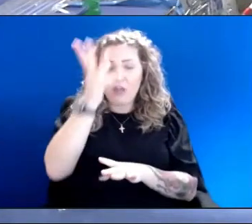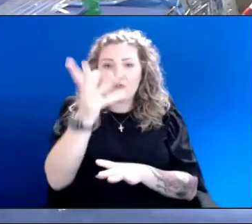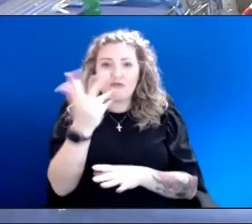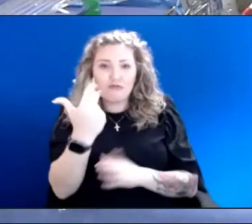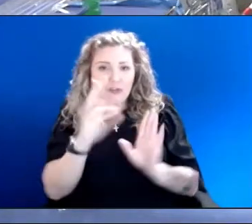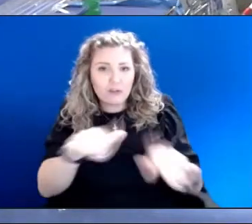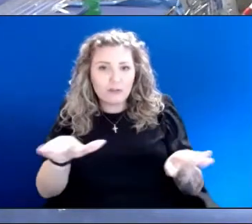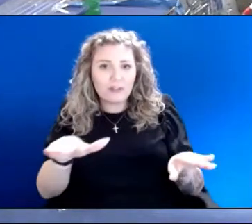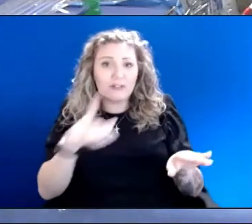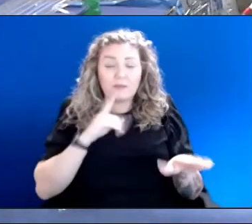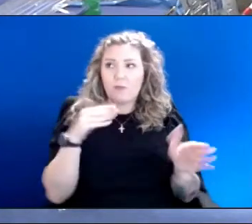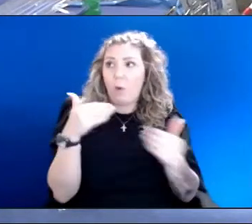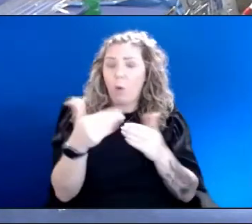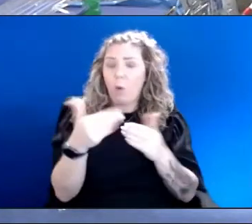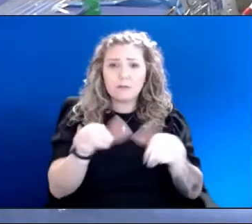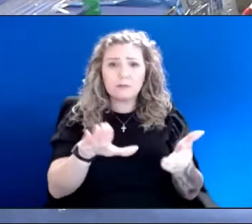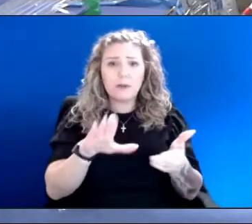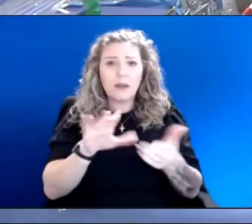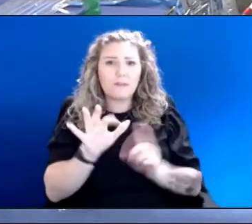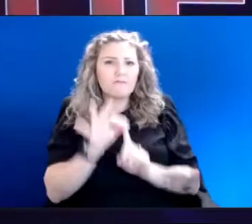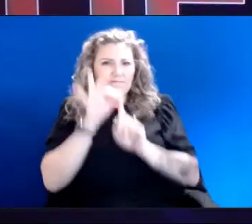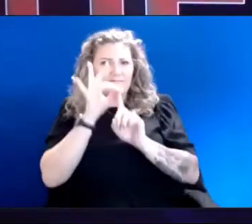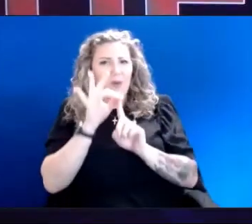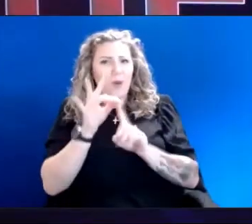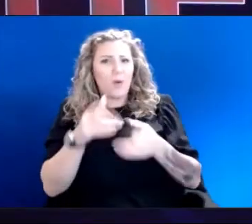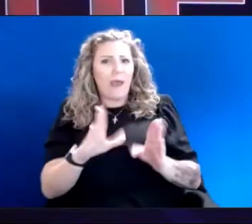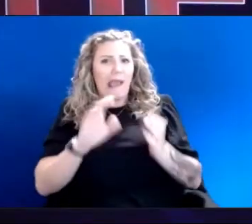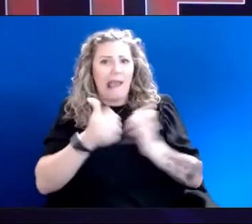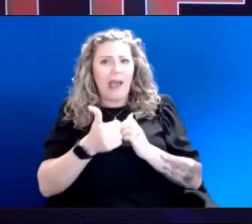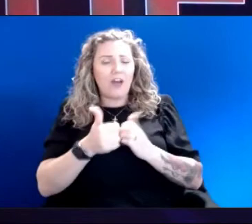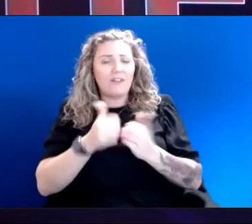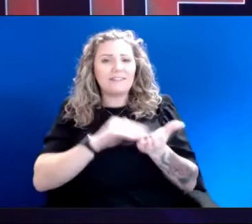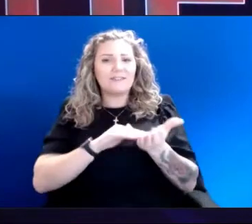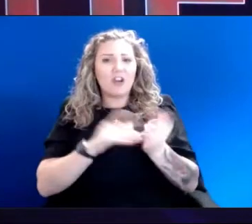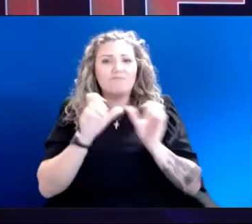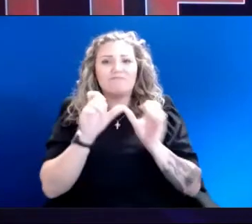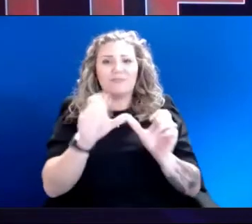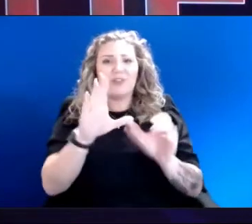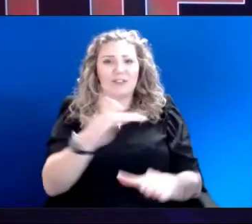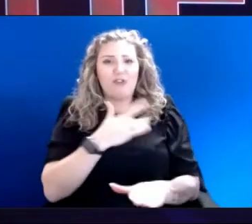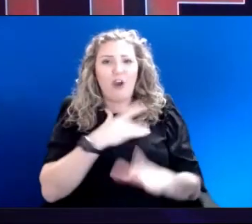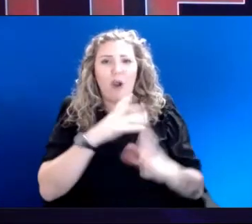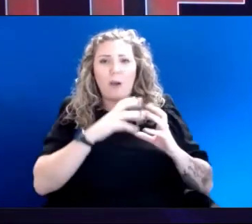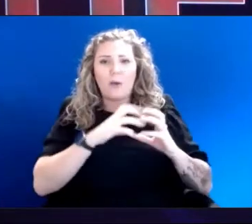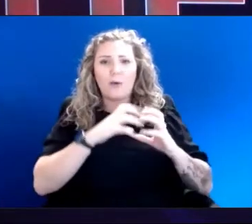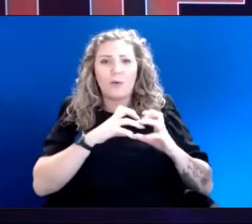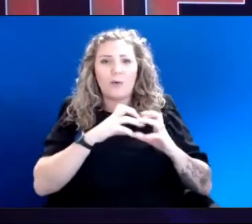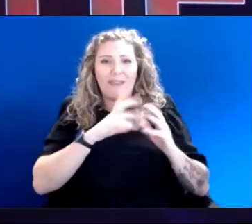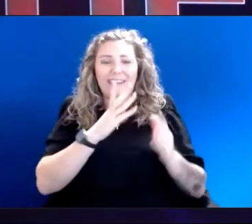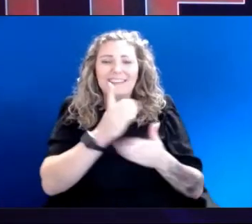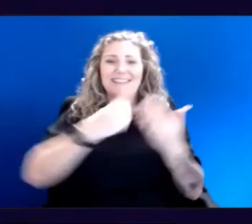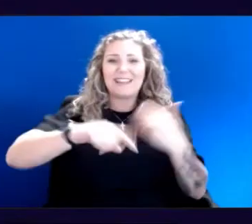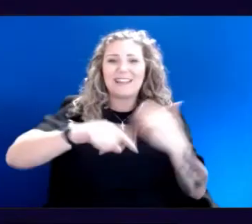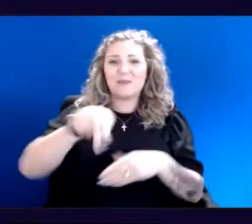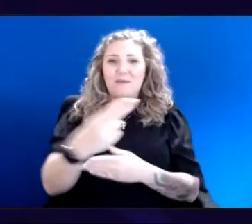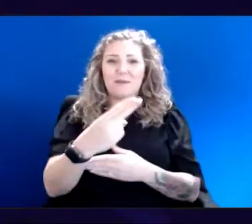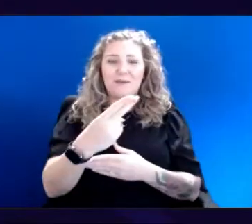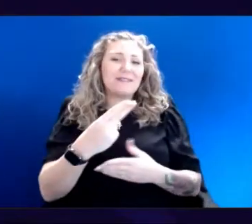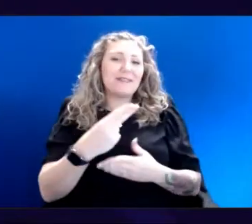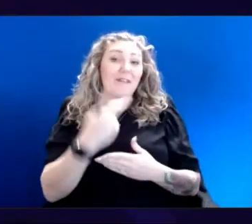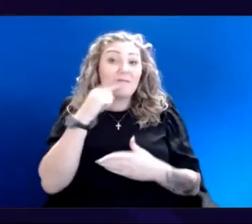to dying, and the unique way doctors kept his heart pumping. That's next Thursday morning on All Things Heart. We'll see you at 10 a.m.